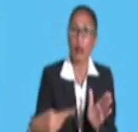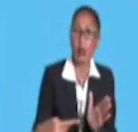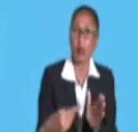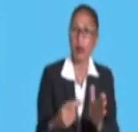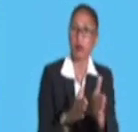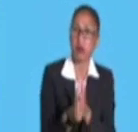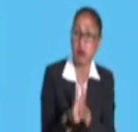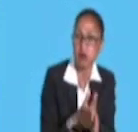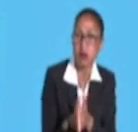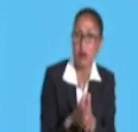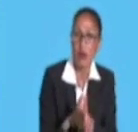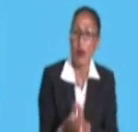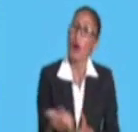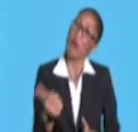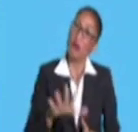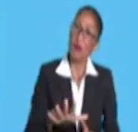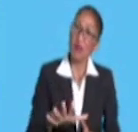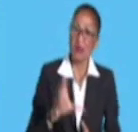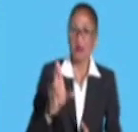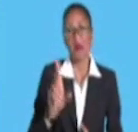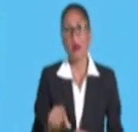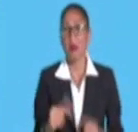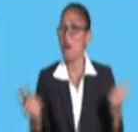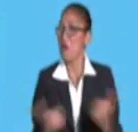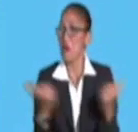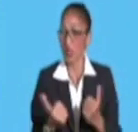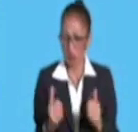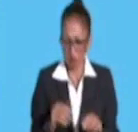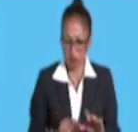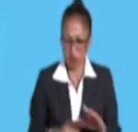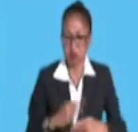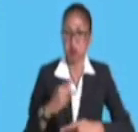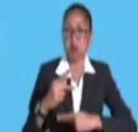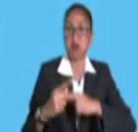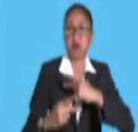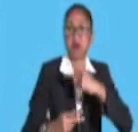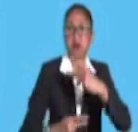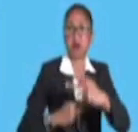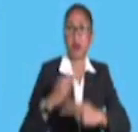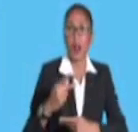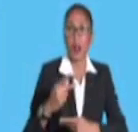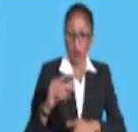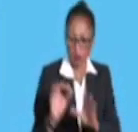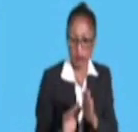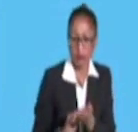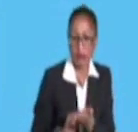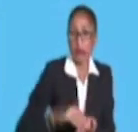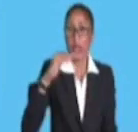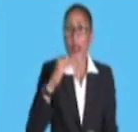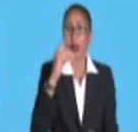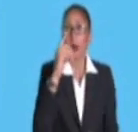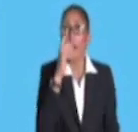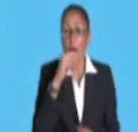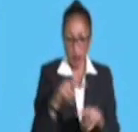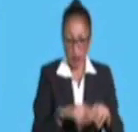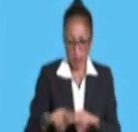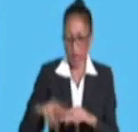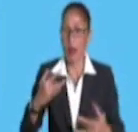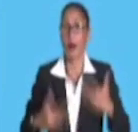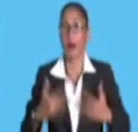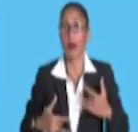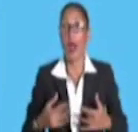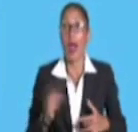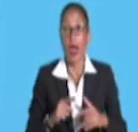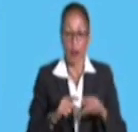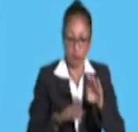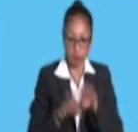initiatives and have already made significant progress in increasing the overall life expectancy of Fijians and